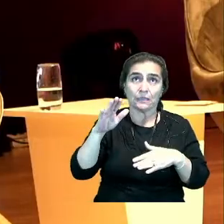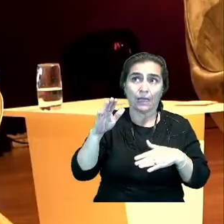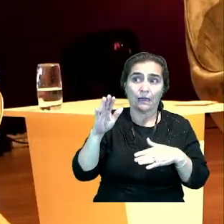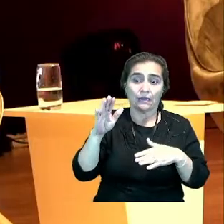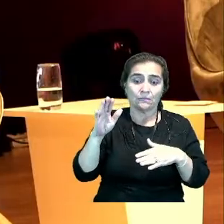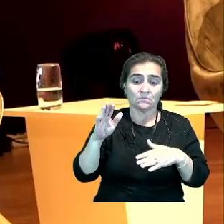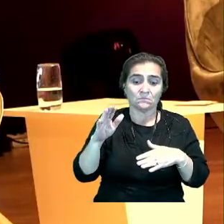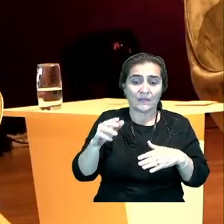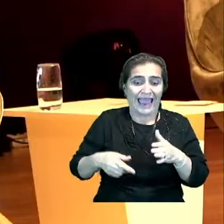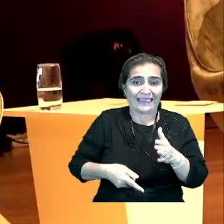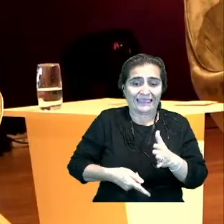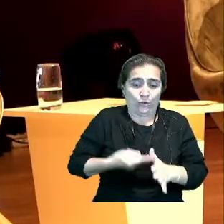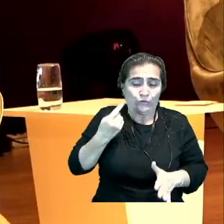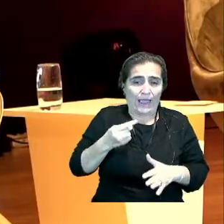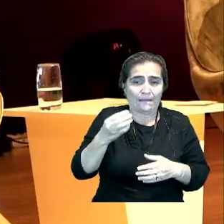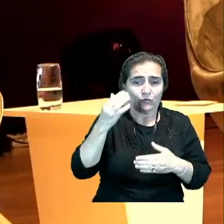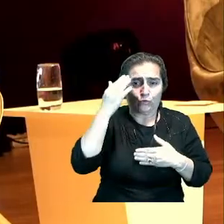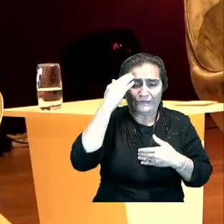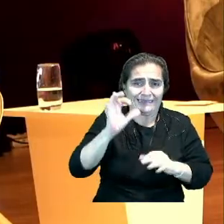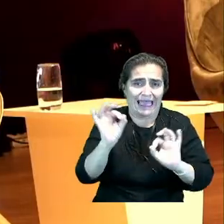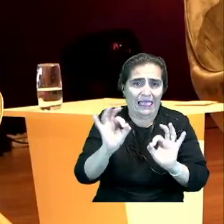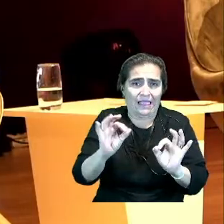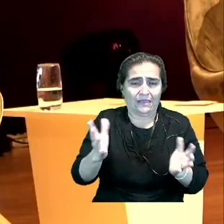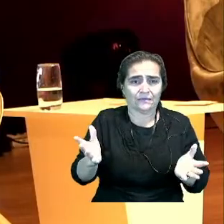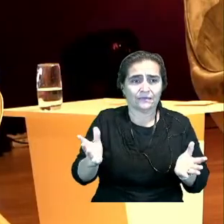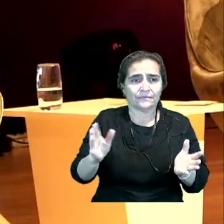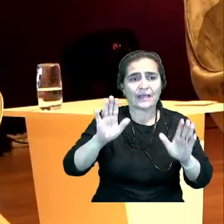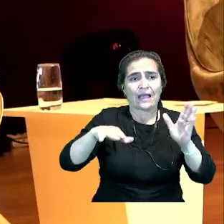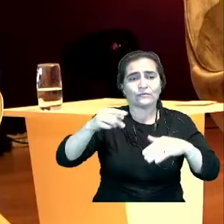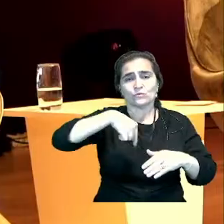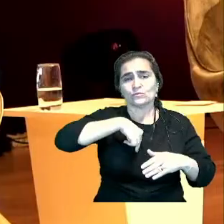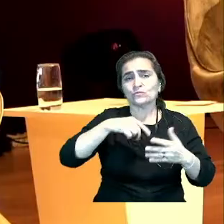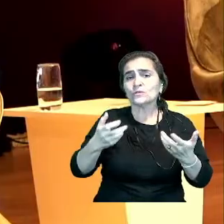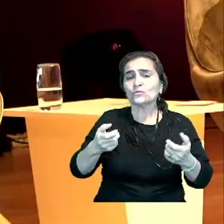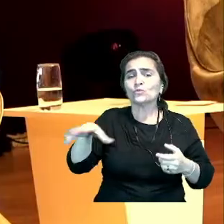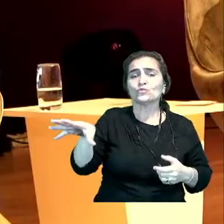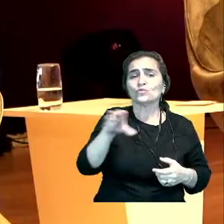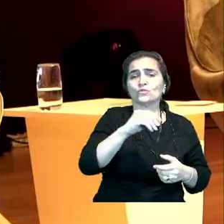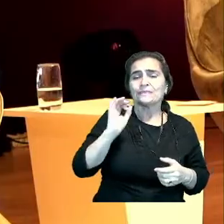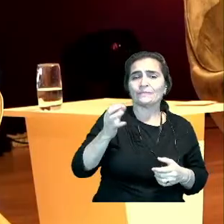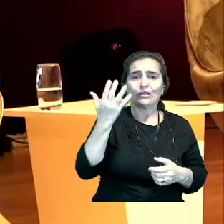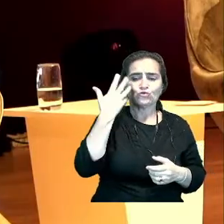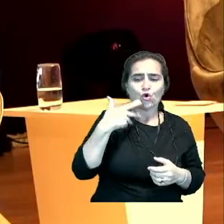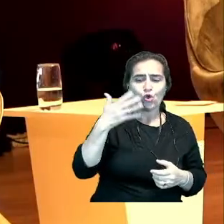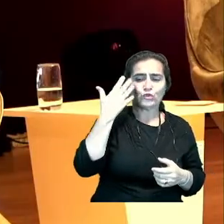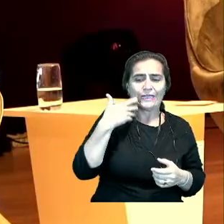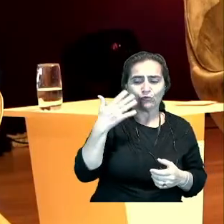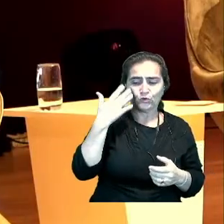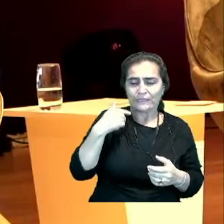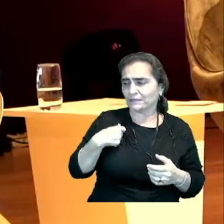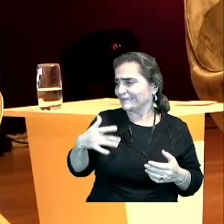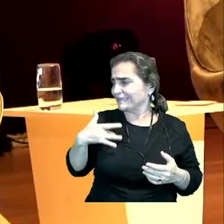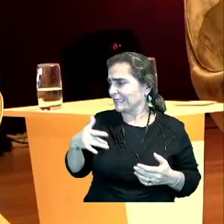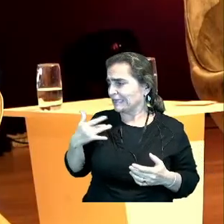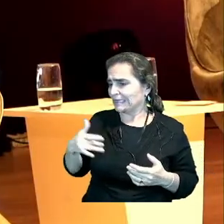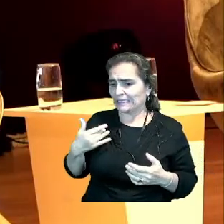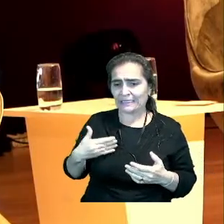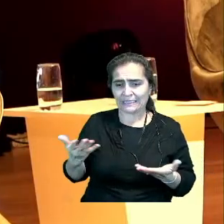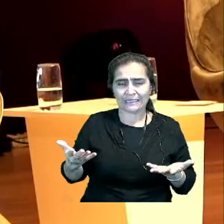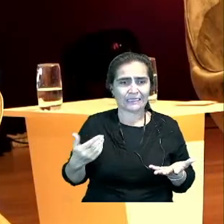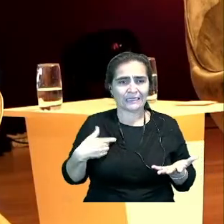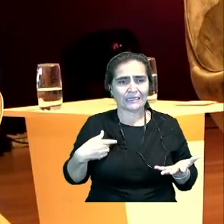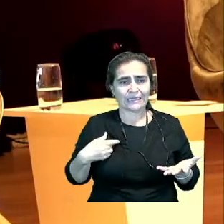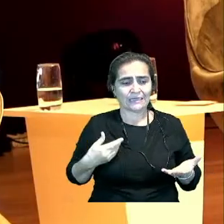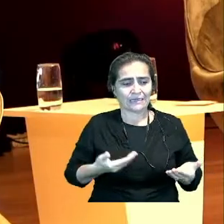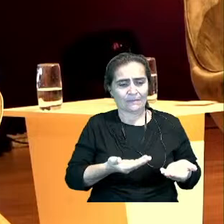not. Many times in fear, or many times wanting to imitate that we're